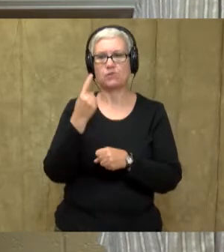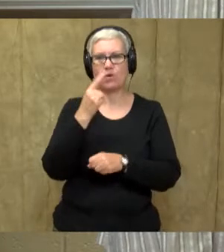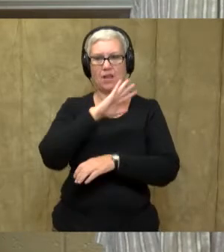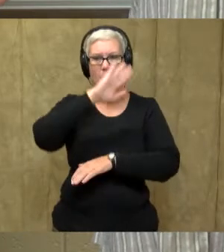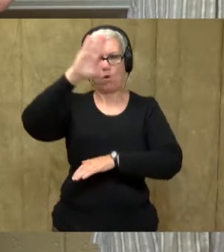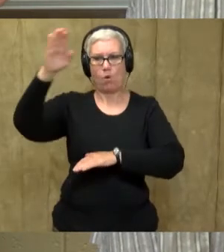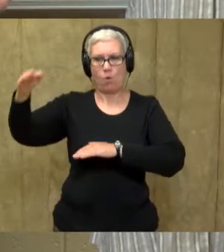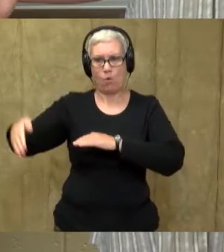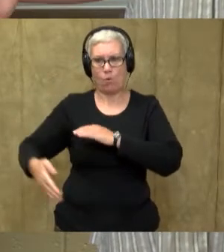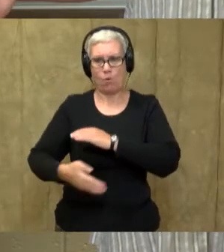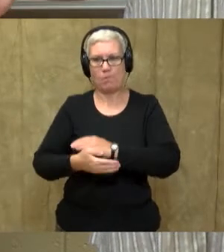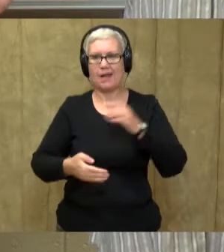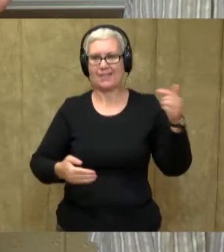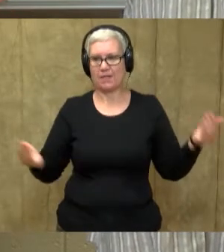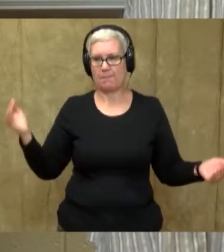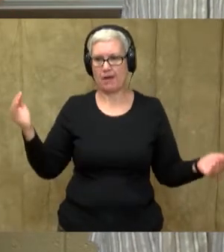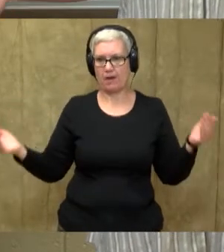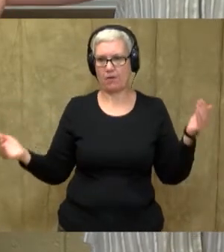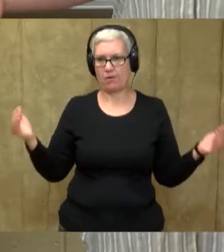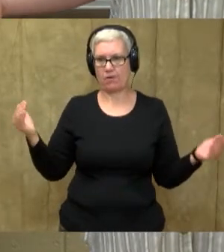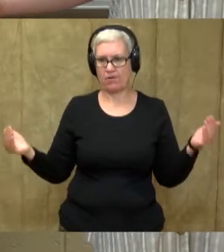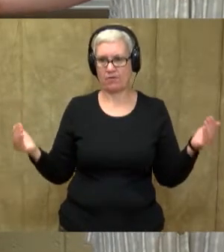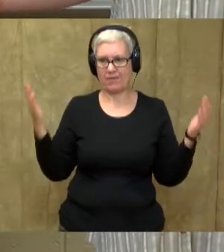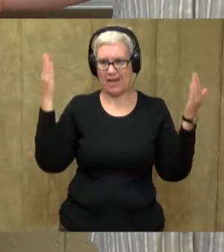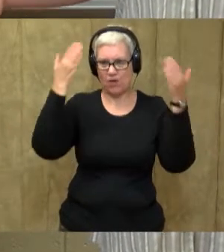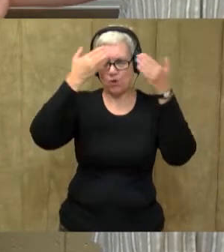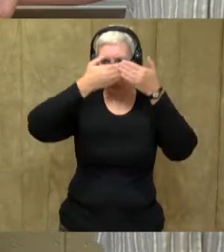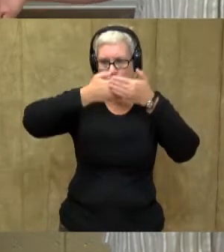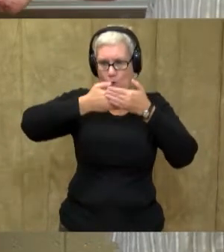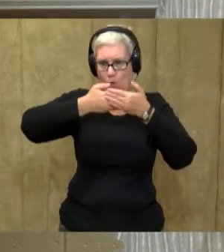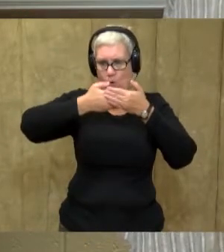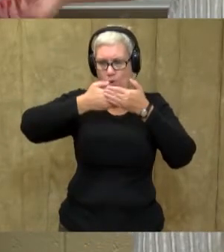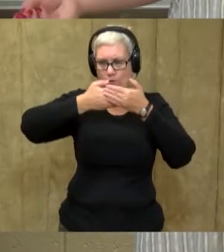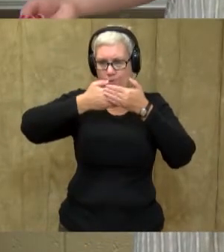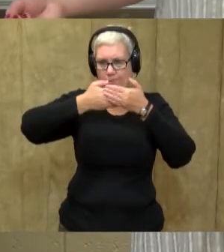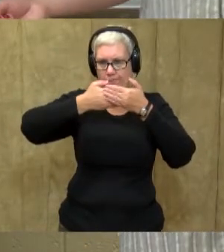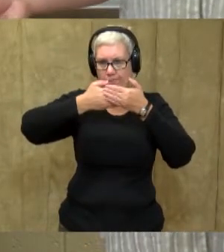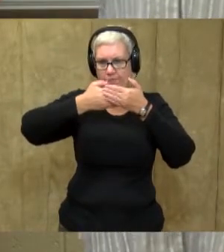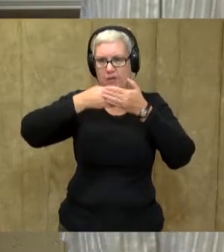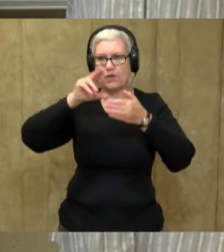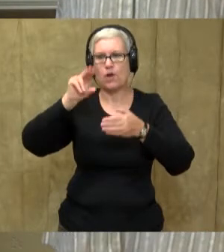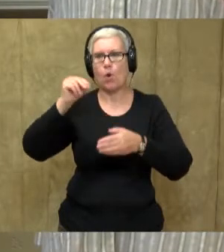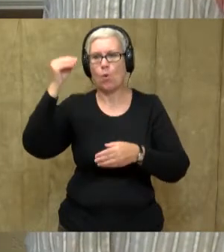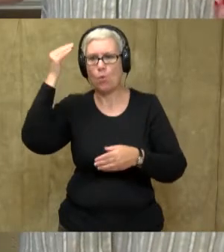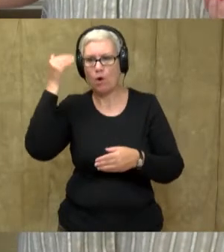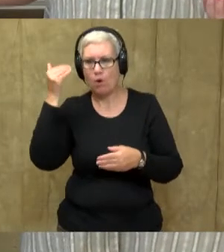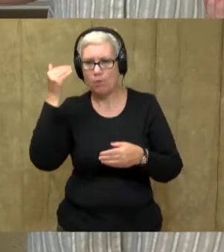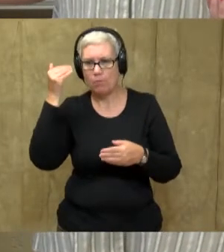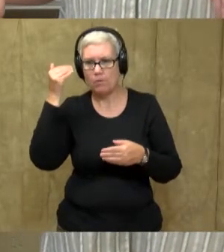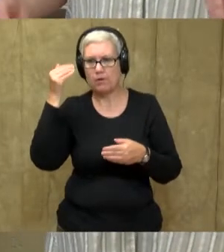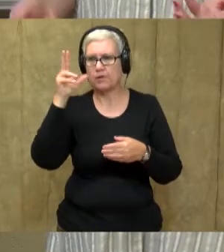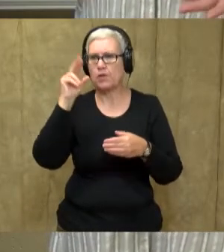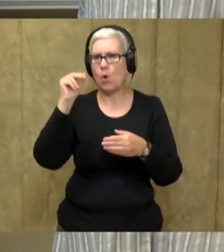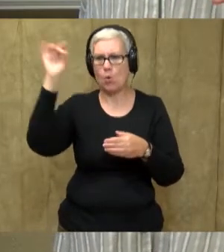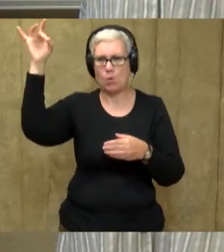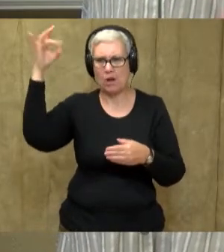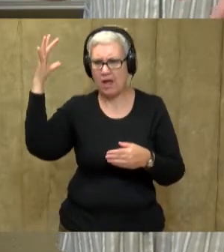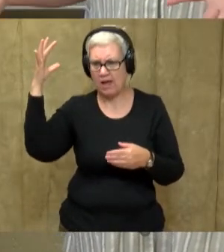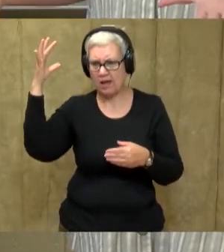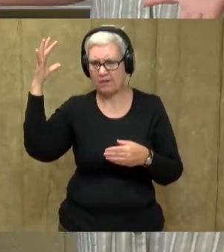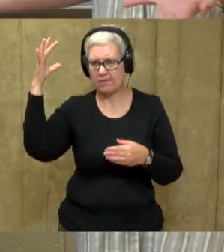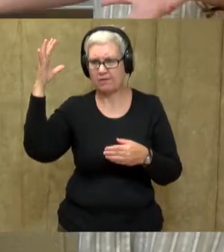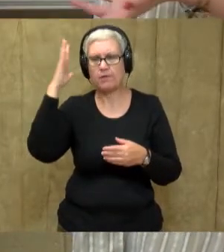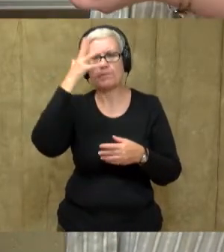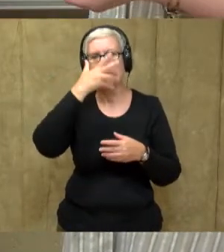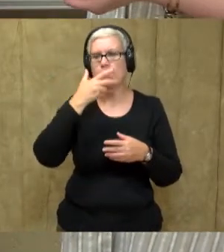but he's comparing it to that darkness, that lack of hope, that lack of light. Very